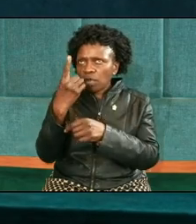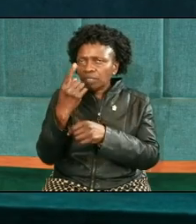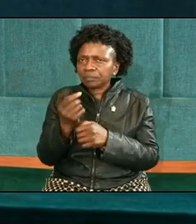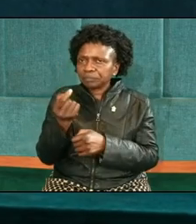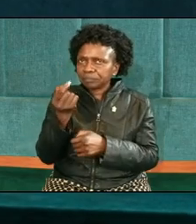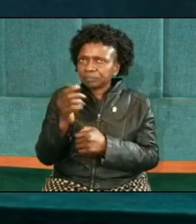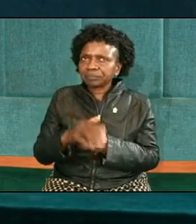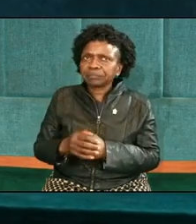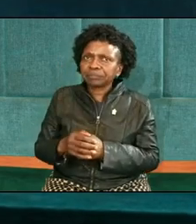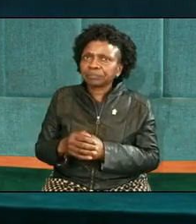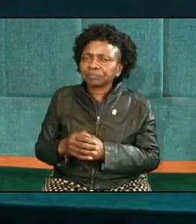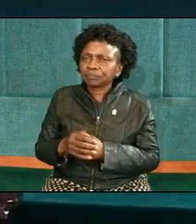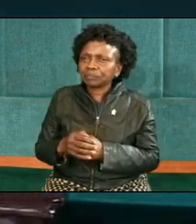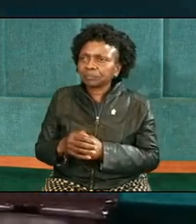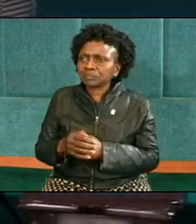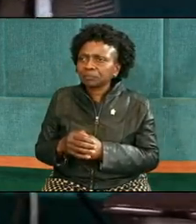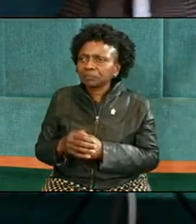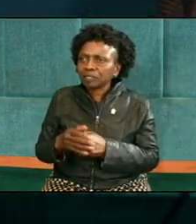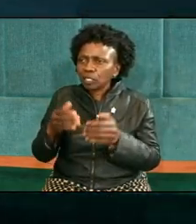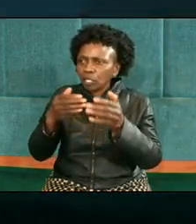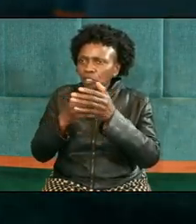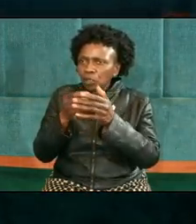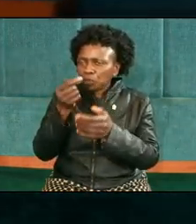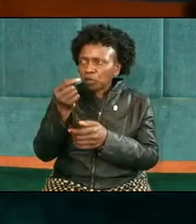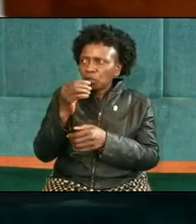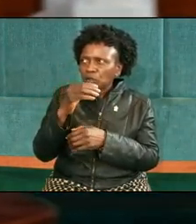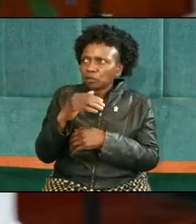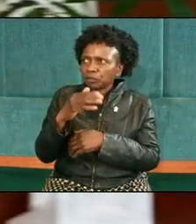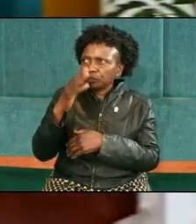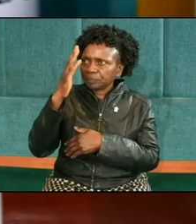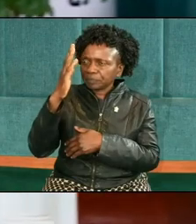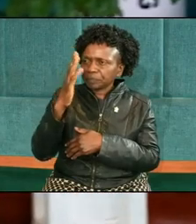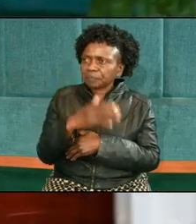Hold on. Stay with the preacher. Hold on.